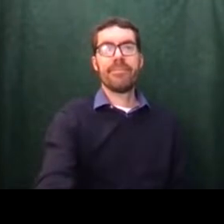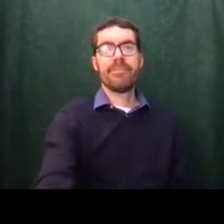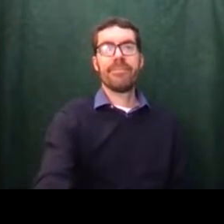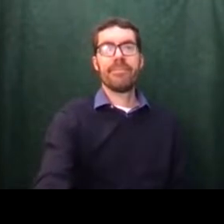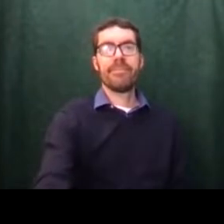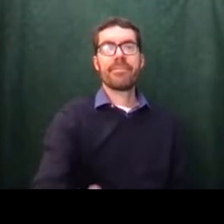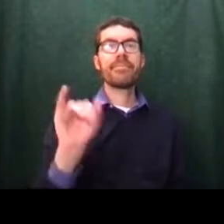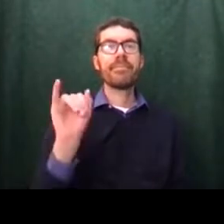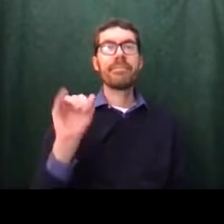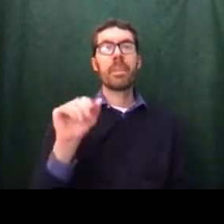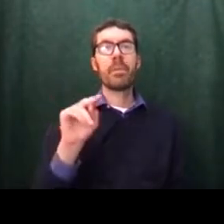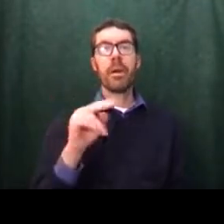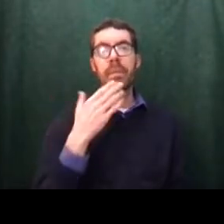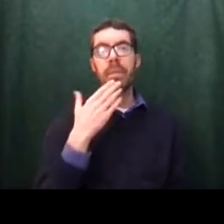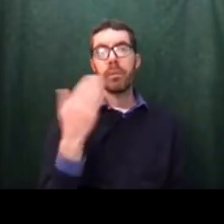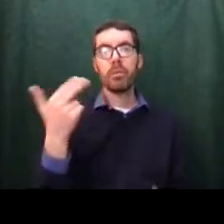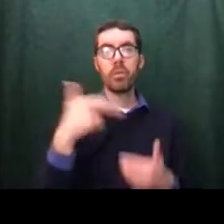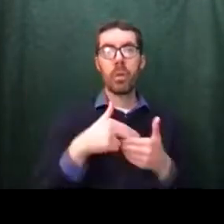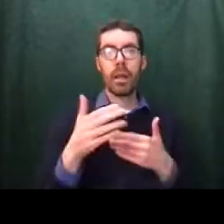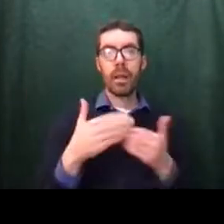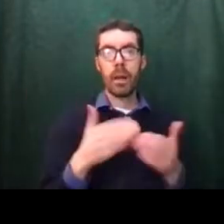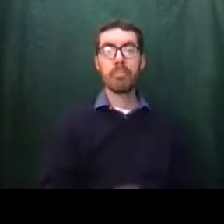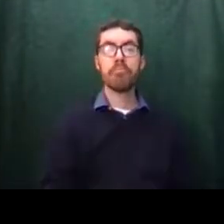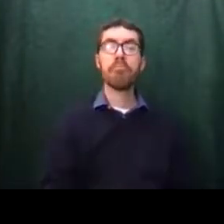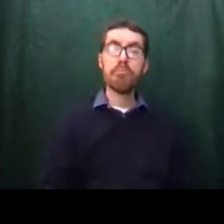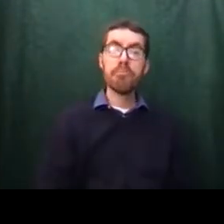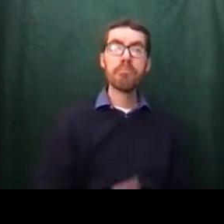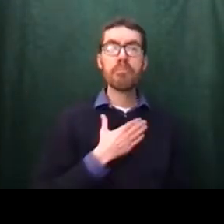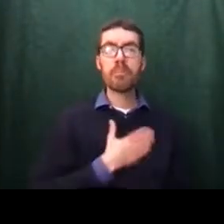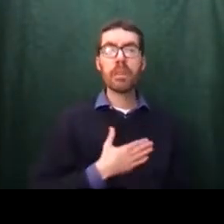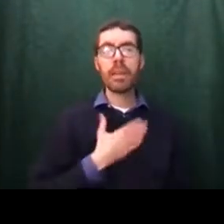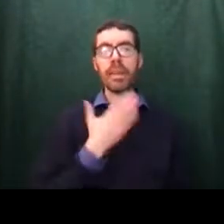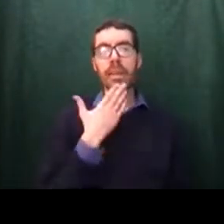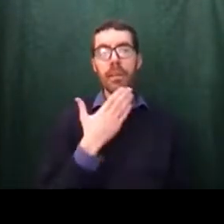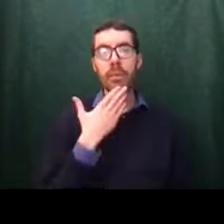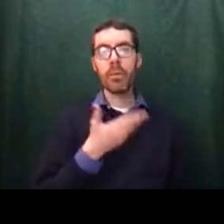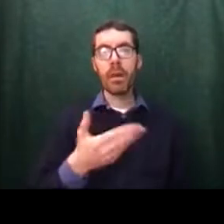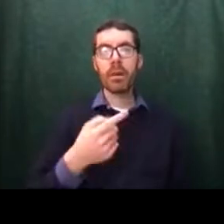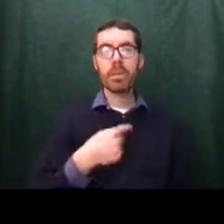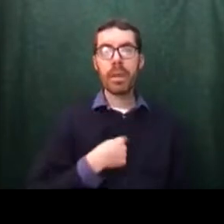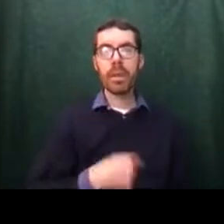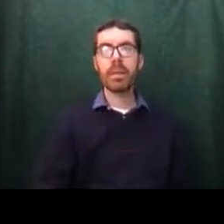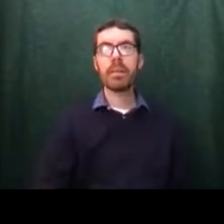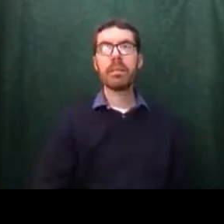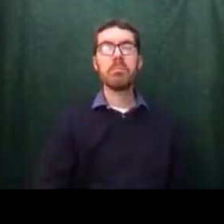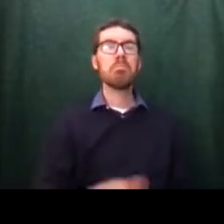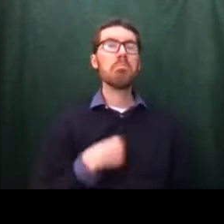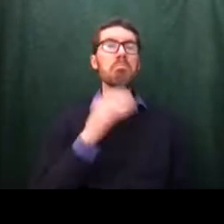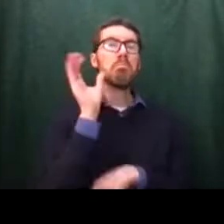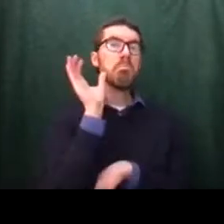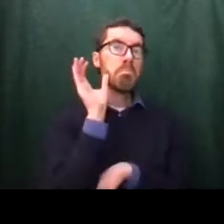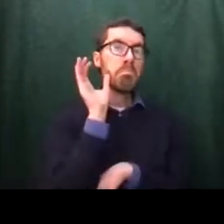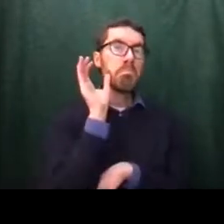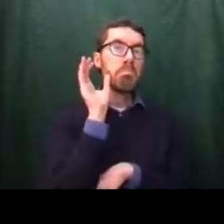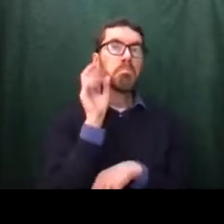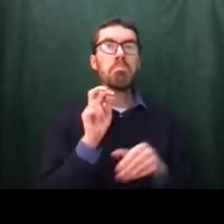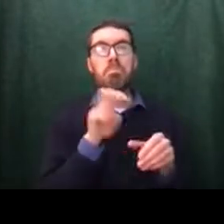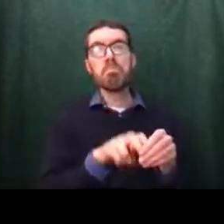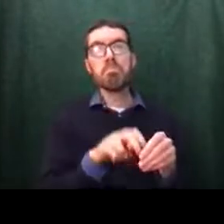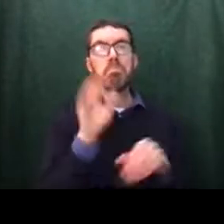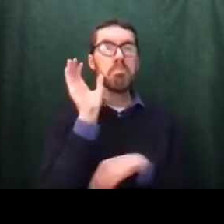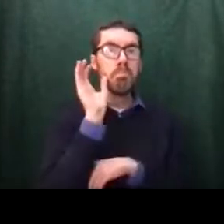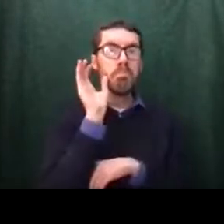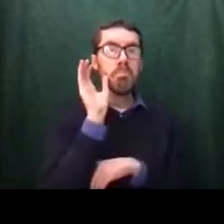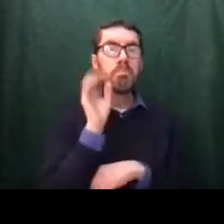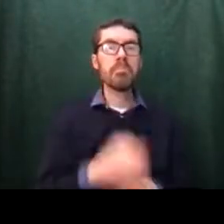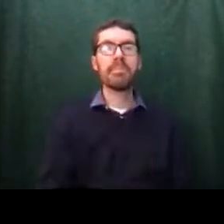sorry. Yeah, I appreciate to welcome me. Thank you. Just listening. Okay. Good. You